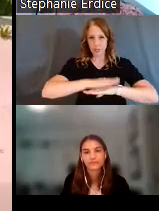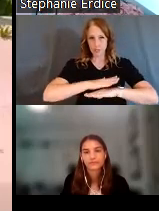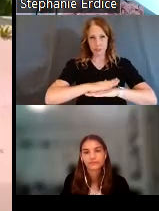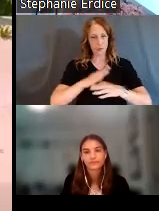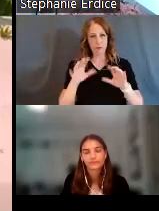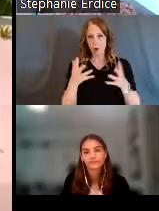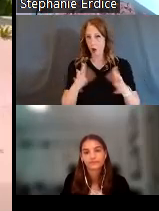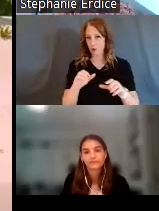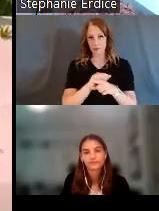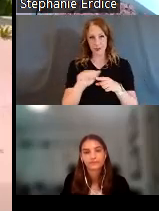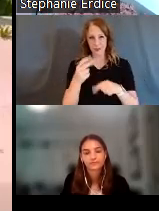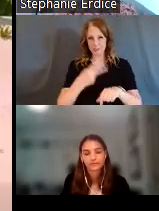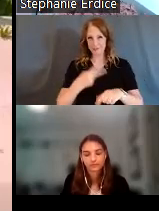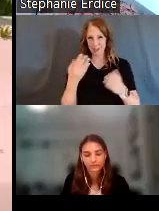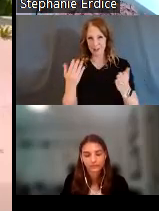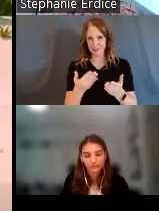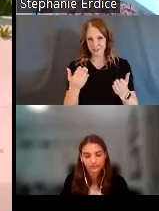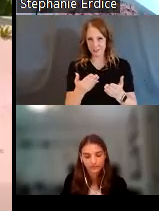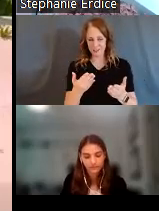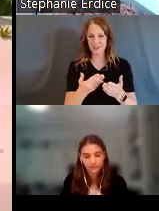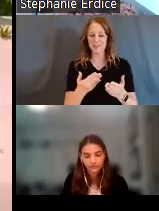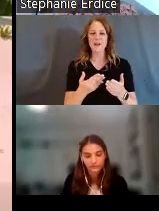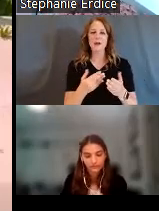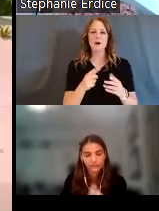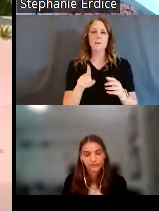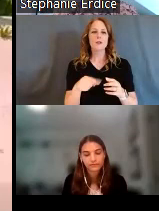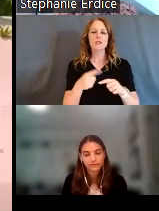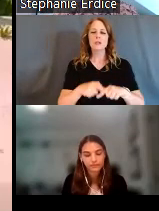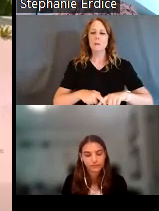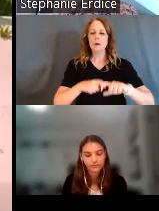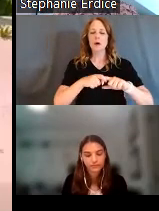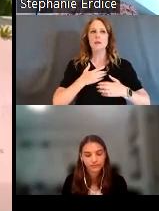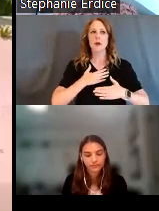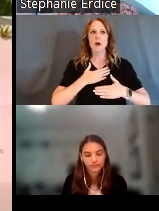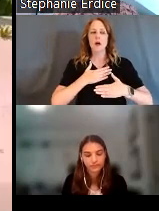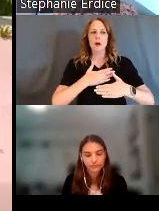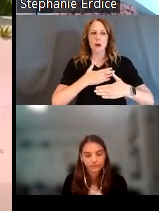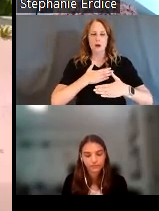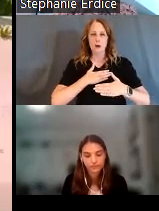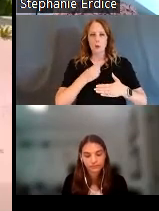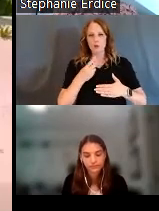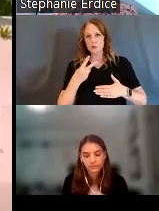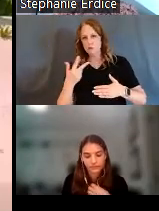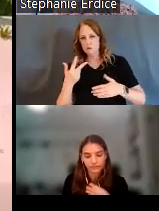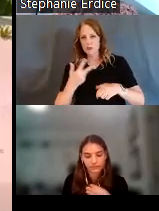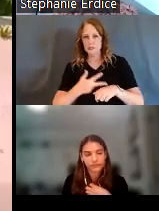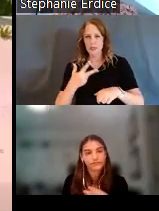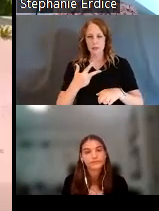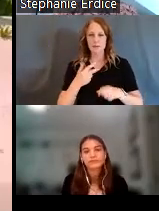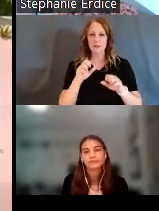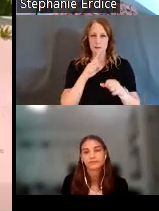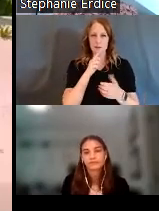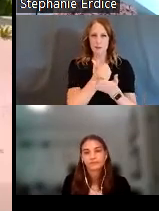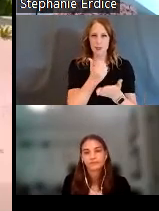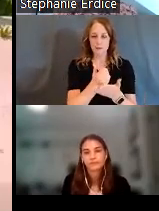some examples there. But even pausing to take 1, 2, or 3 deep breaths can be helpful. Going for